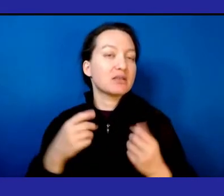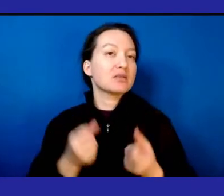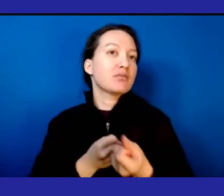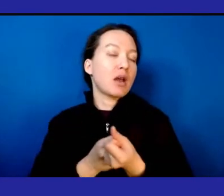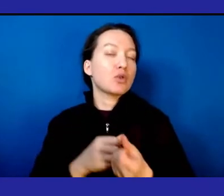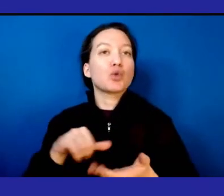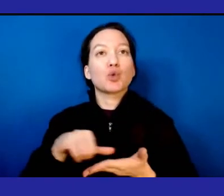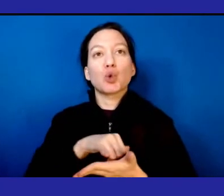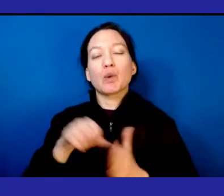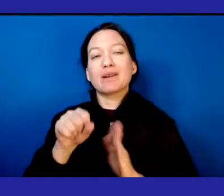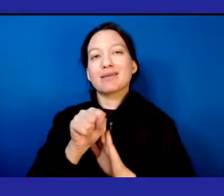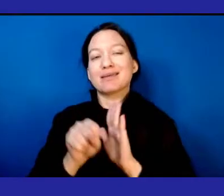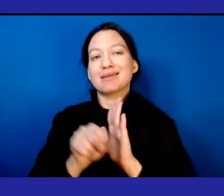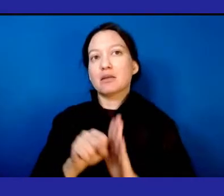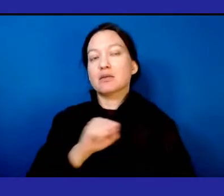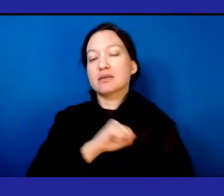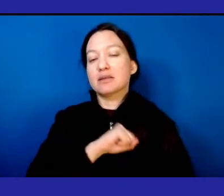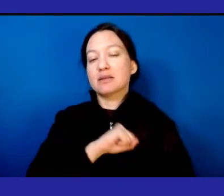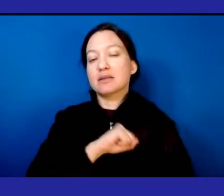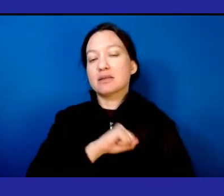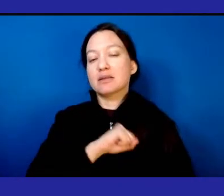Senator Cordell Clear.